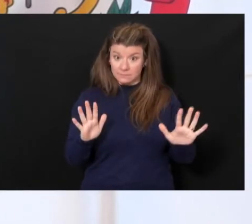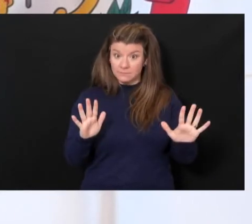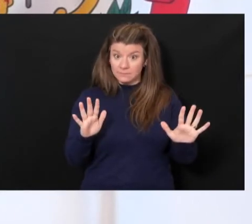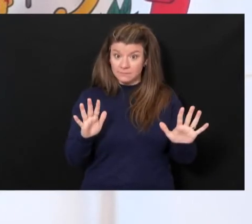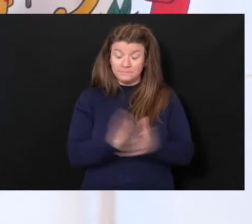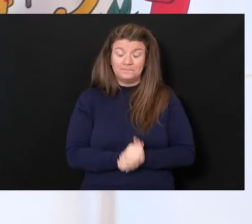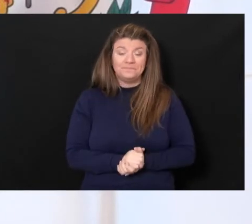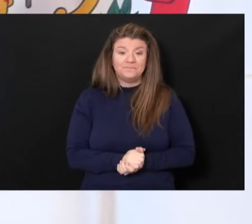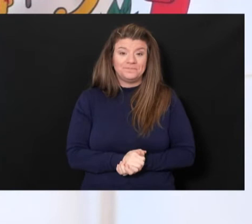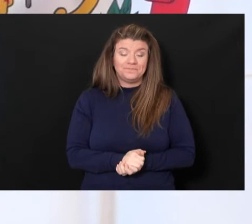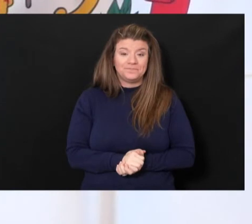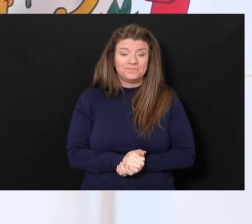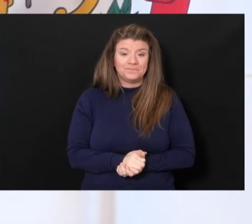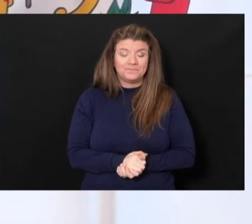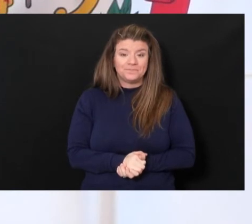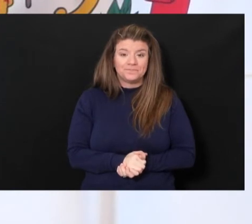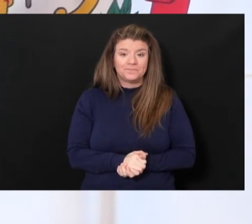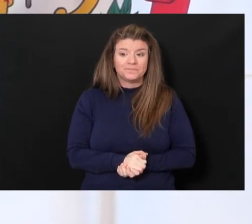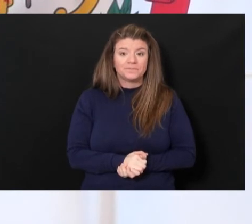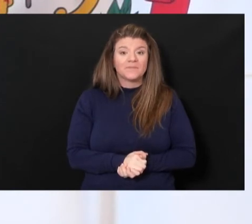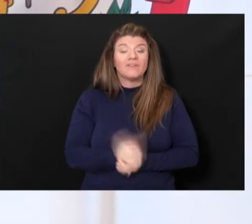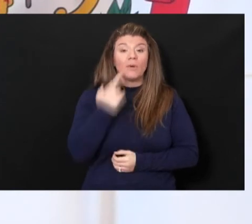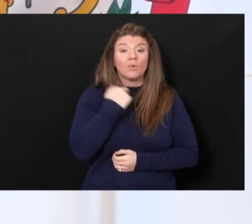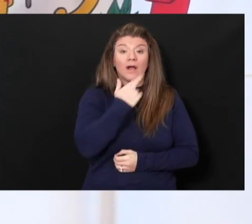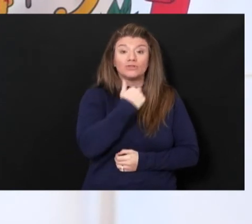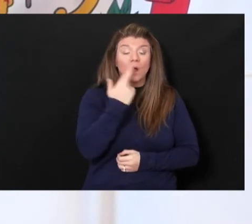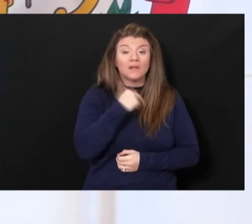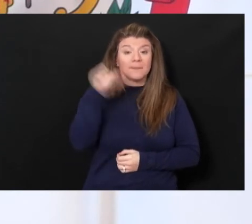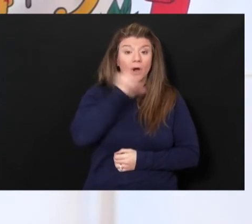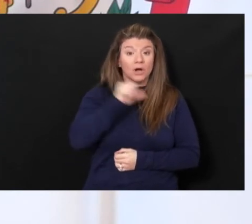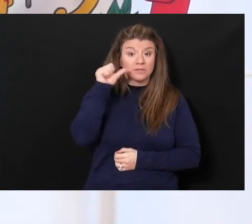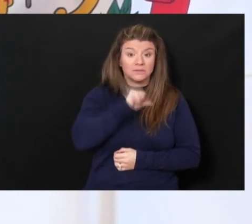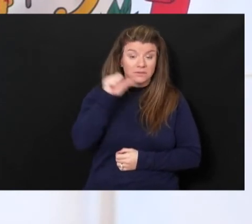Okay, now, from our restaurants and our bars,